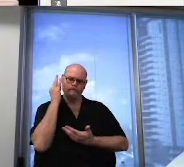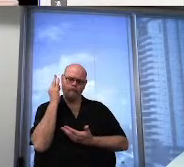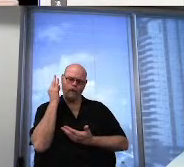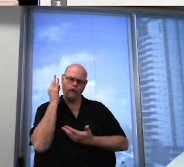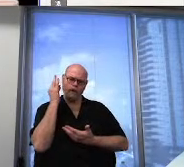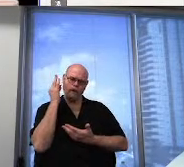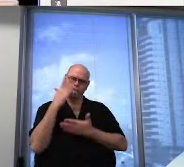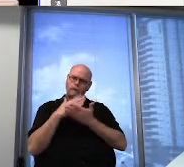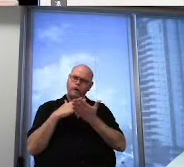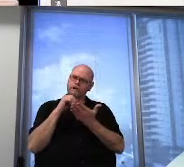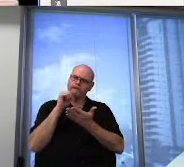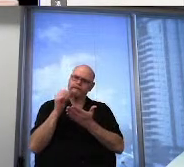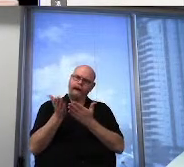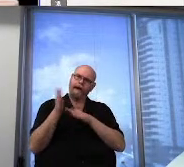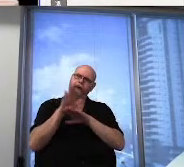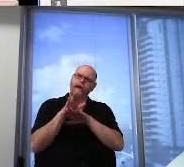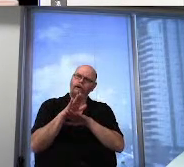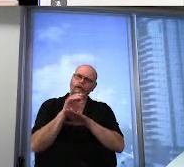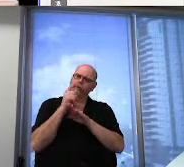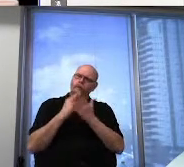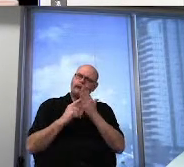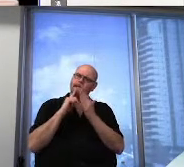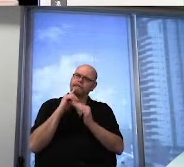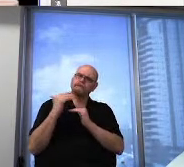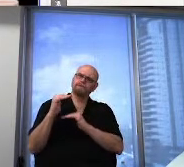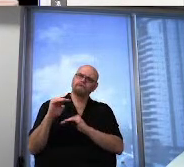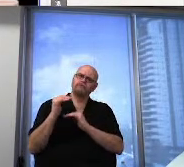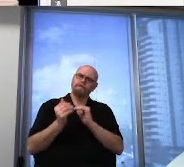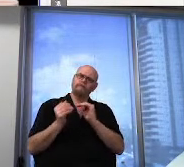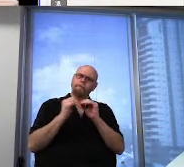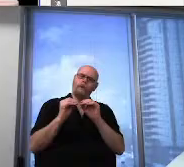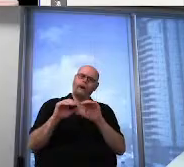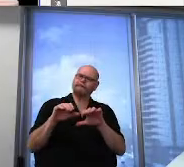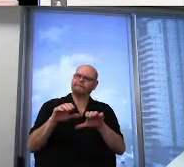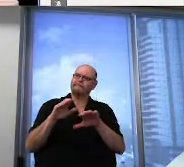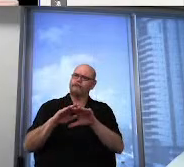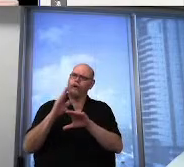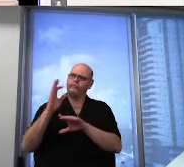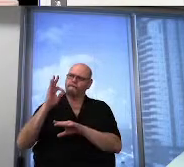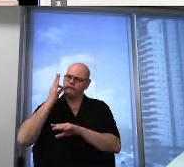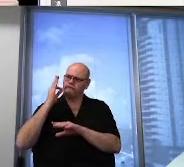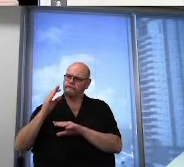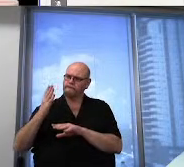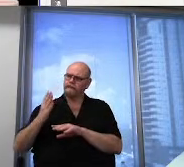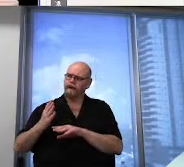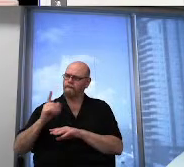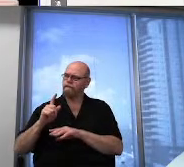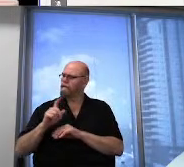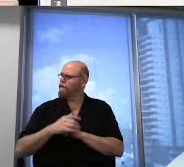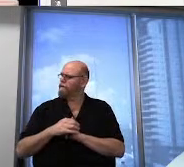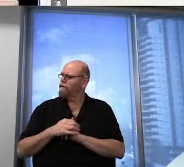the federal portion not higher? What's the constraint that keeps more activity from happening on the federal side?